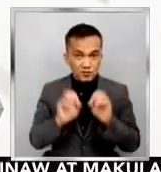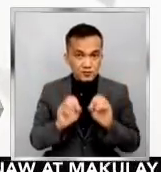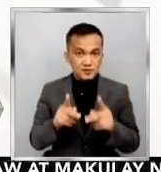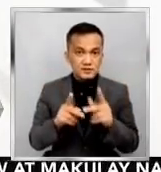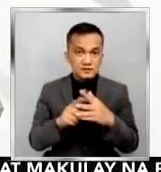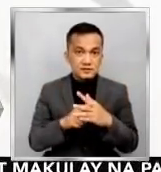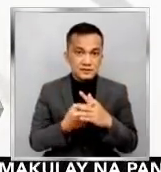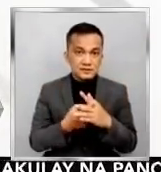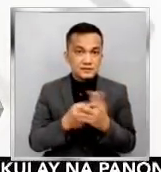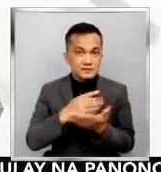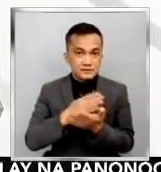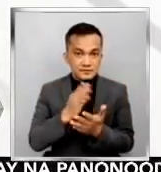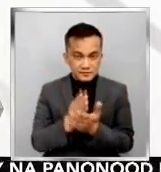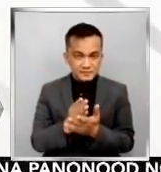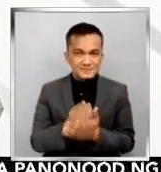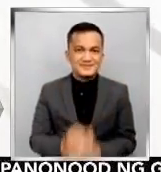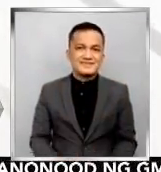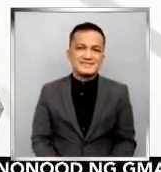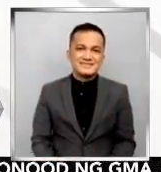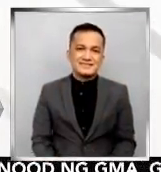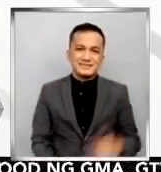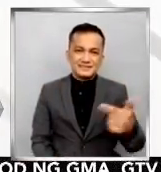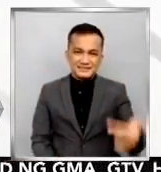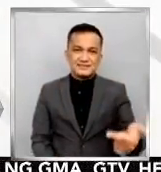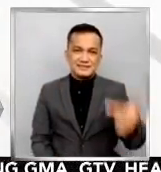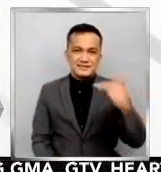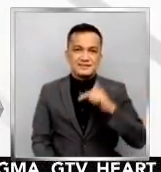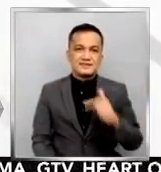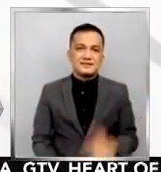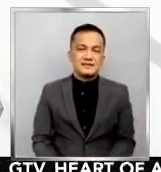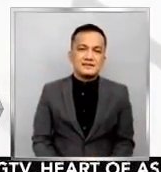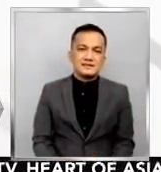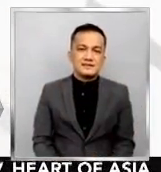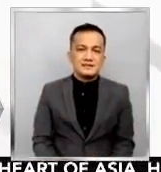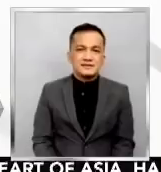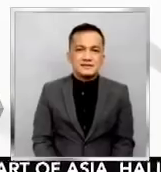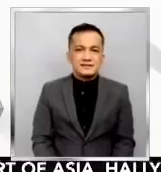Corinne Katibayan, Nakatutok, 24 Oras.